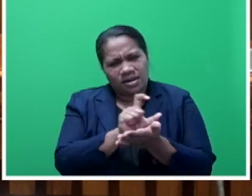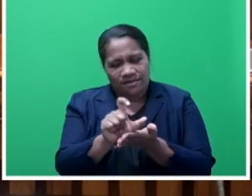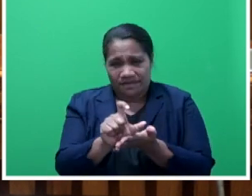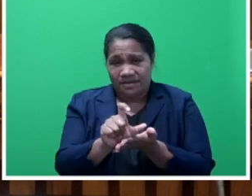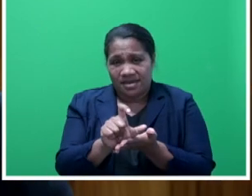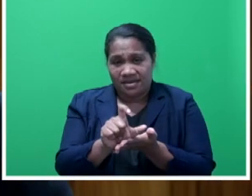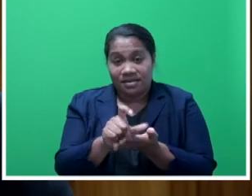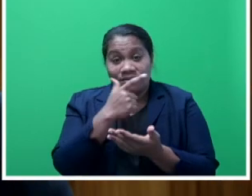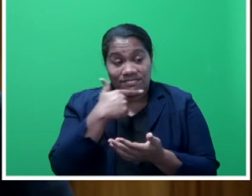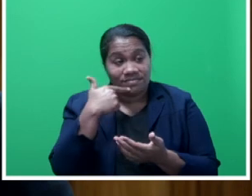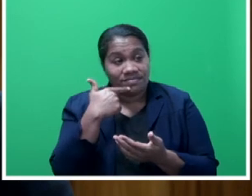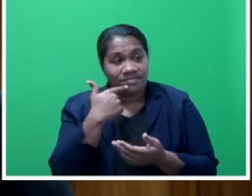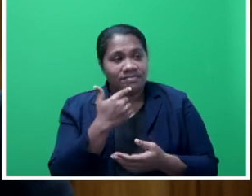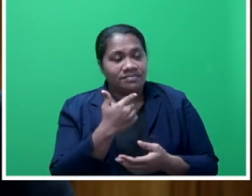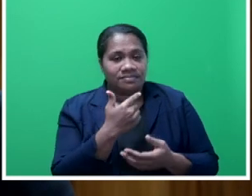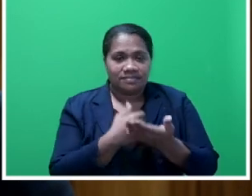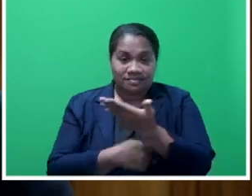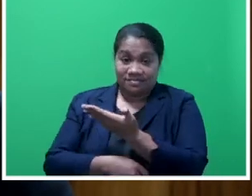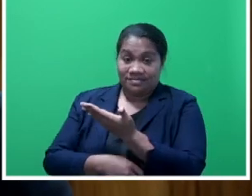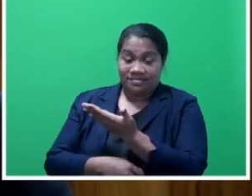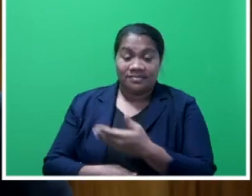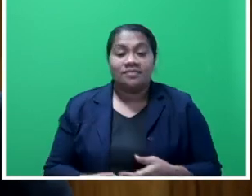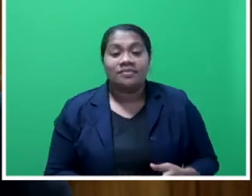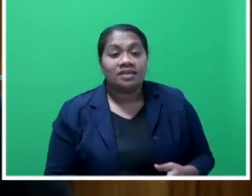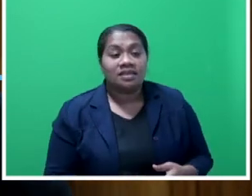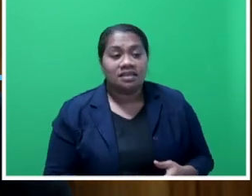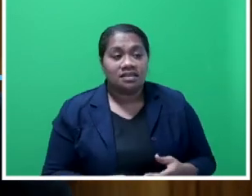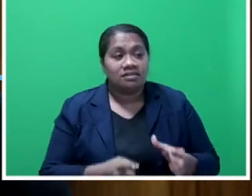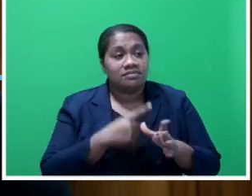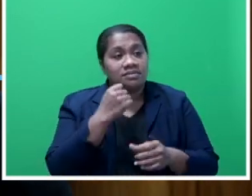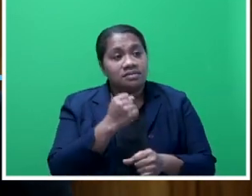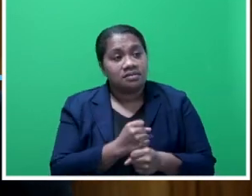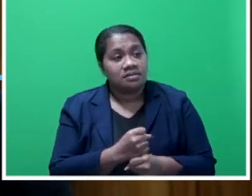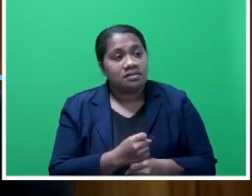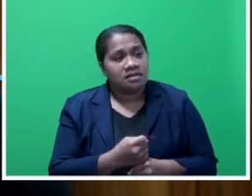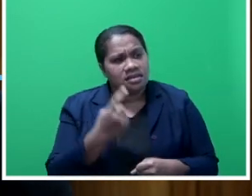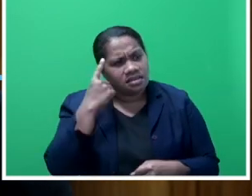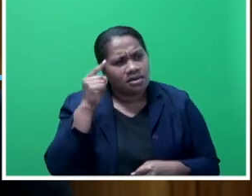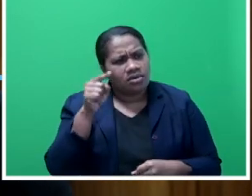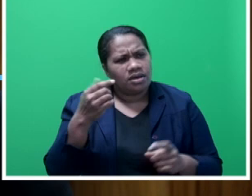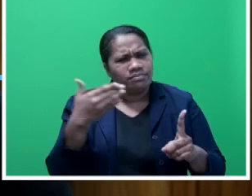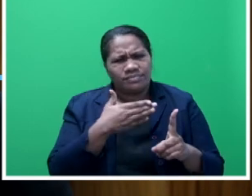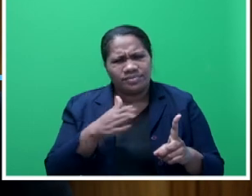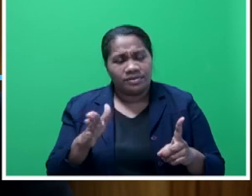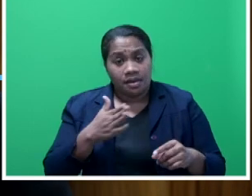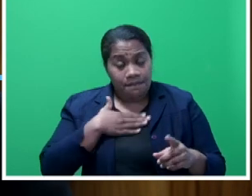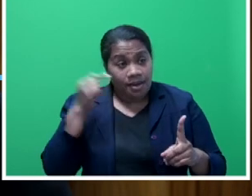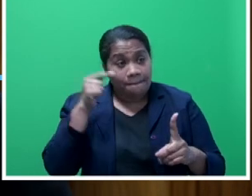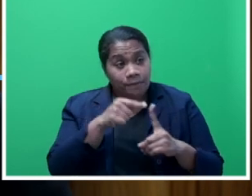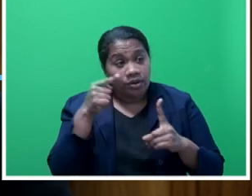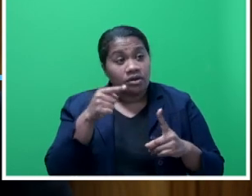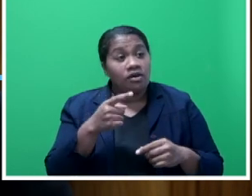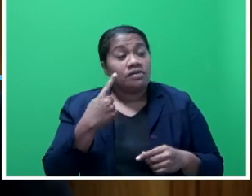the insinuation that the Honourable Attorney-General is making, I think, is misleading Parliament. My point about rebellion